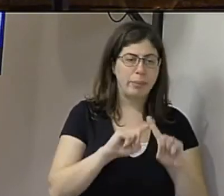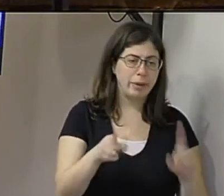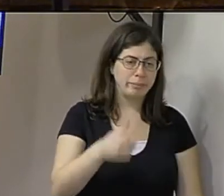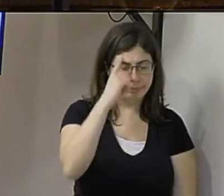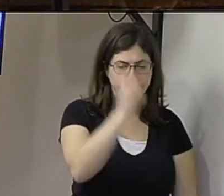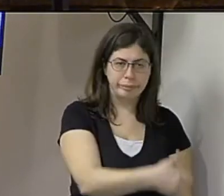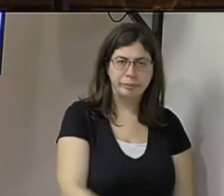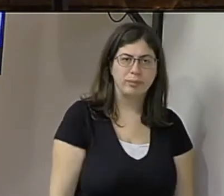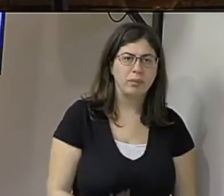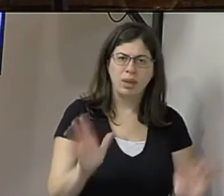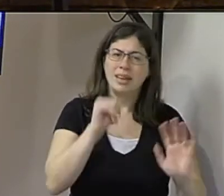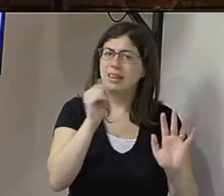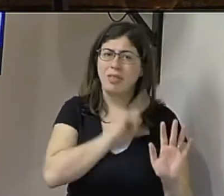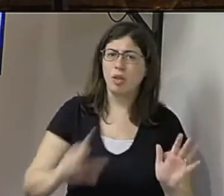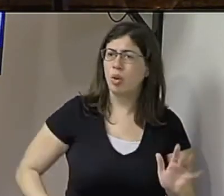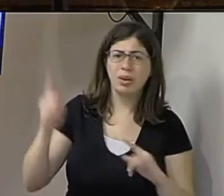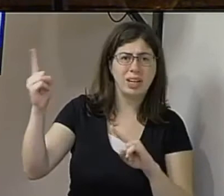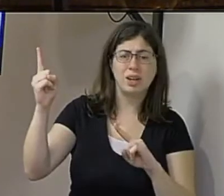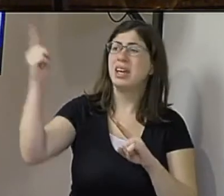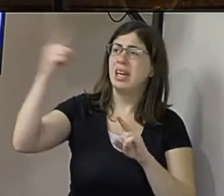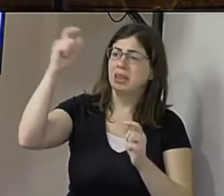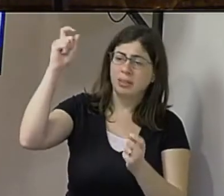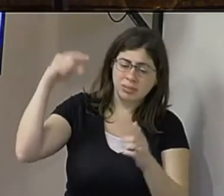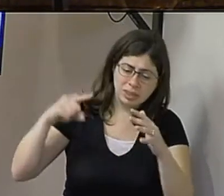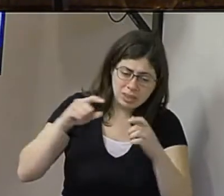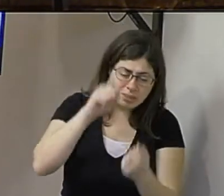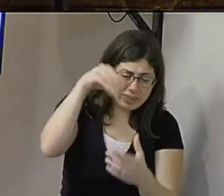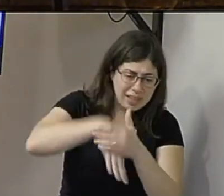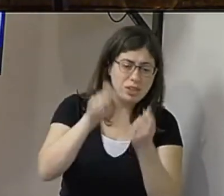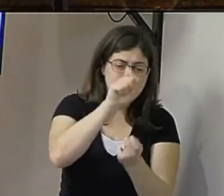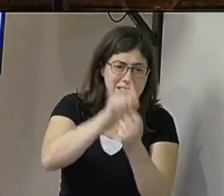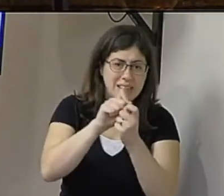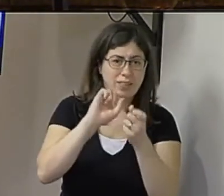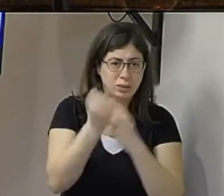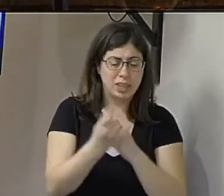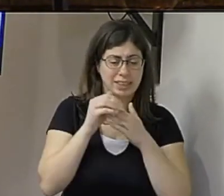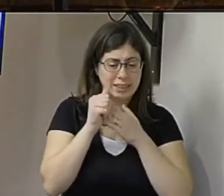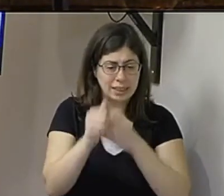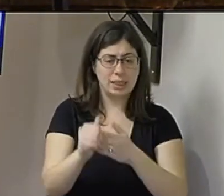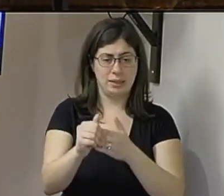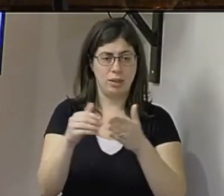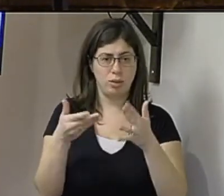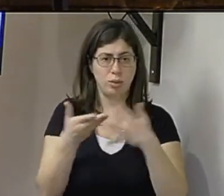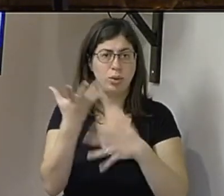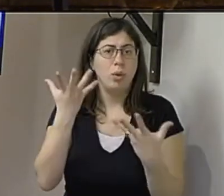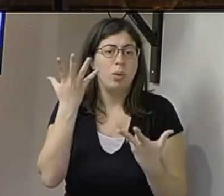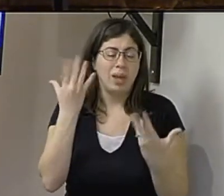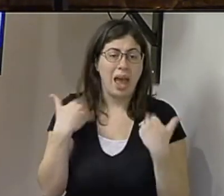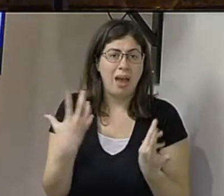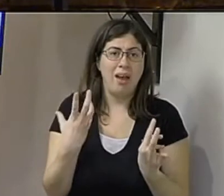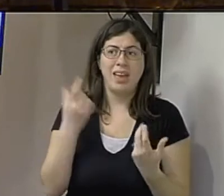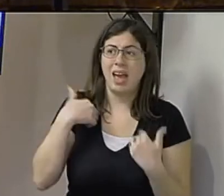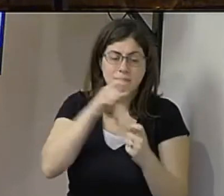out. That's not who the Lord is. God comes to our specific situation and he leads us and guides us through what we're going through. Right? And he gives us